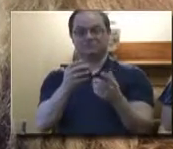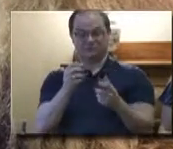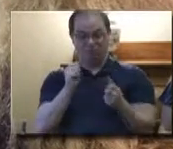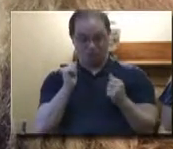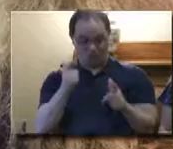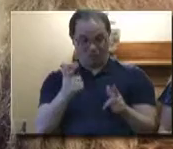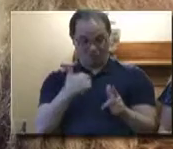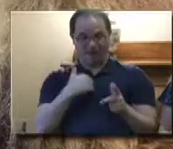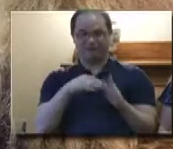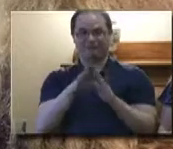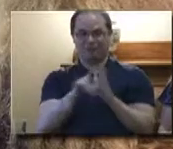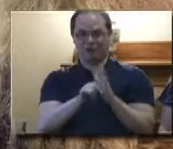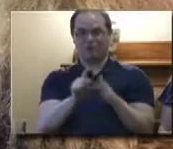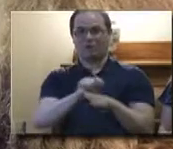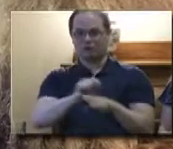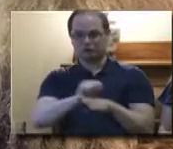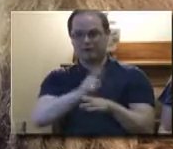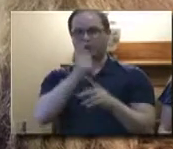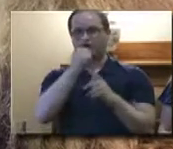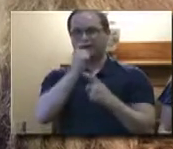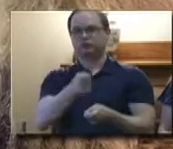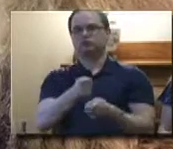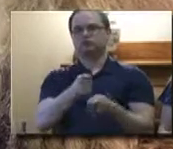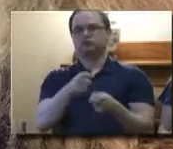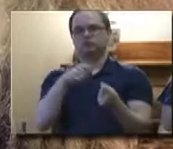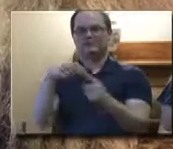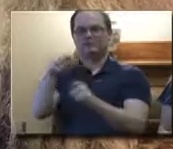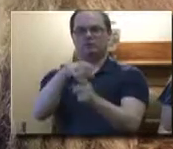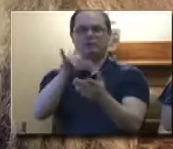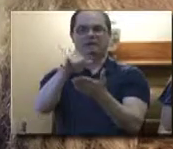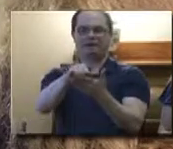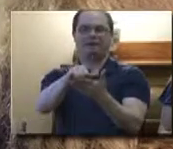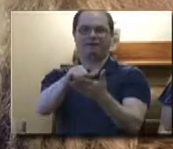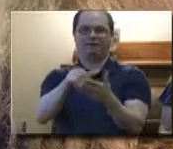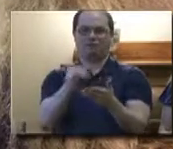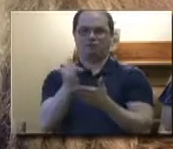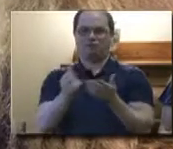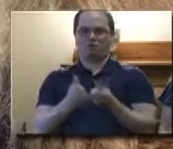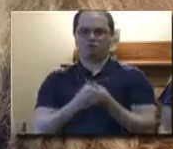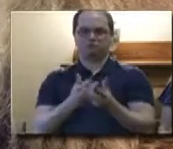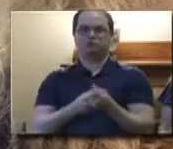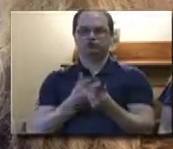have the background, the training, or the interest in stimulating that kind of expression.